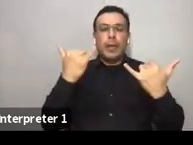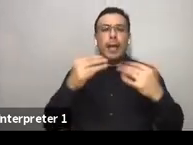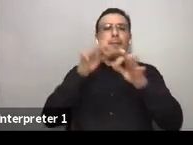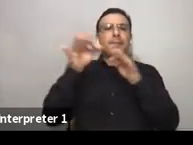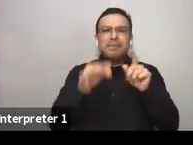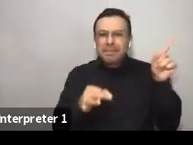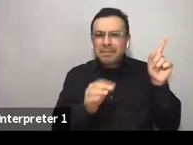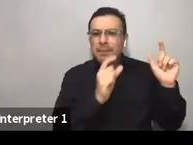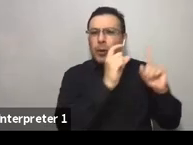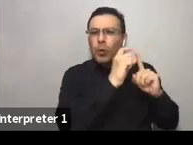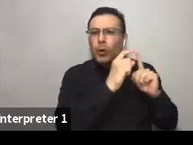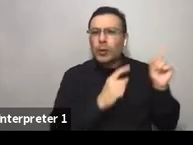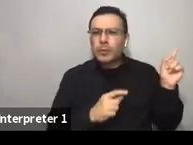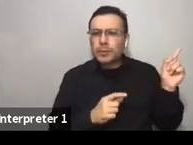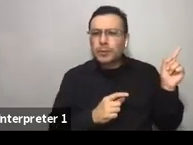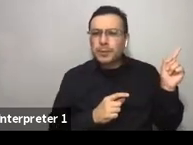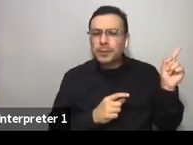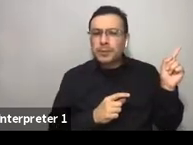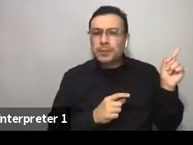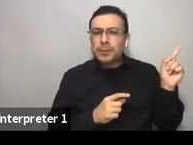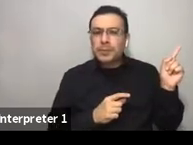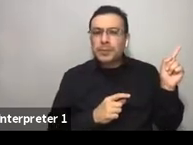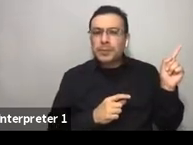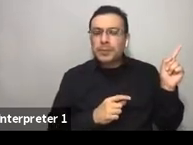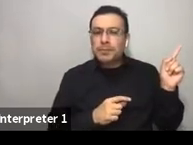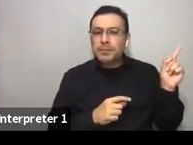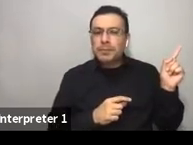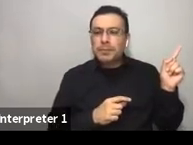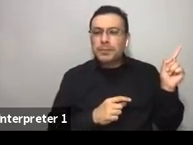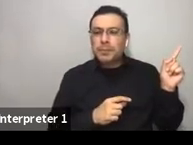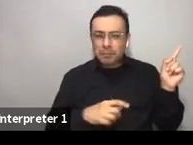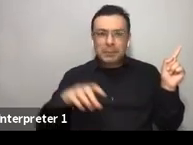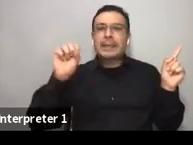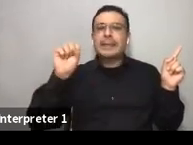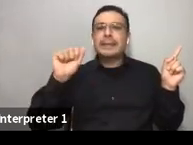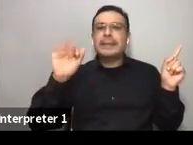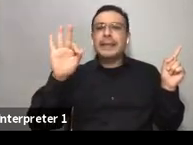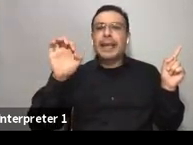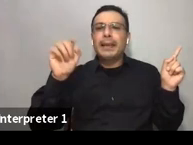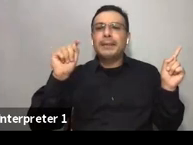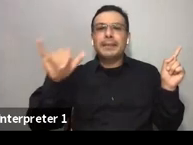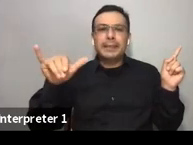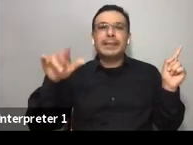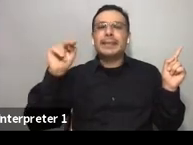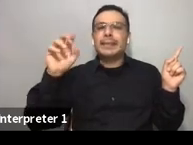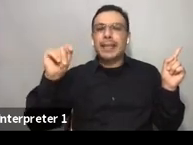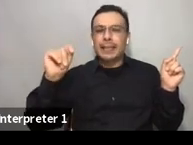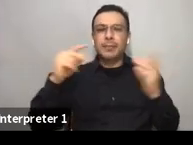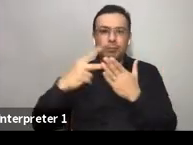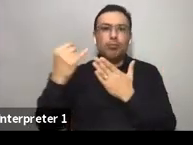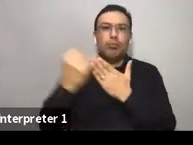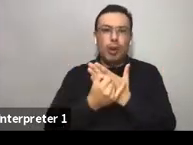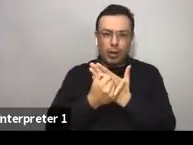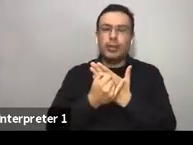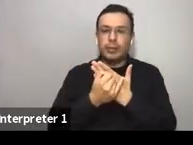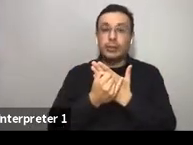National Network to End Domestic Violence. We are one of a number of projects at NNEDV,